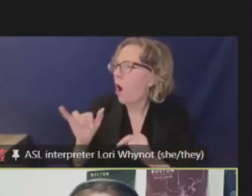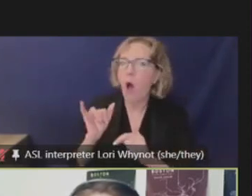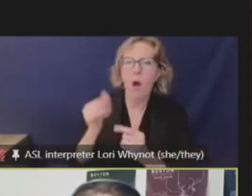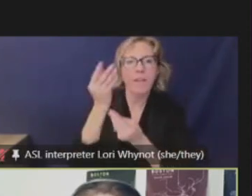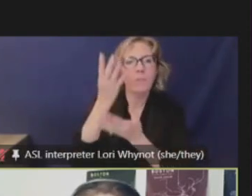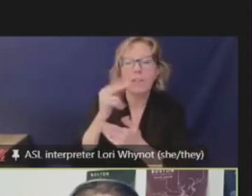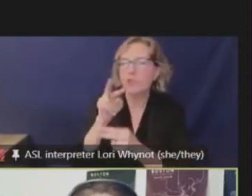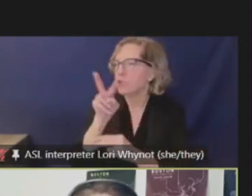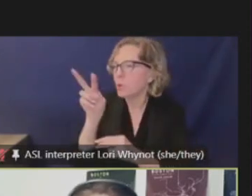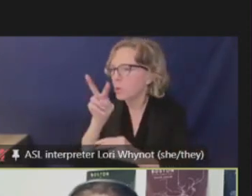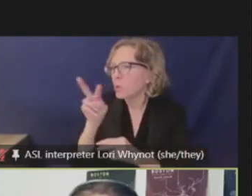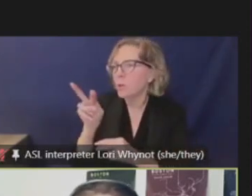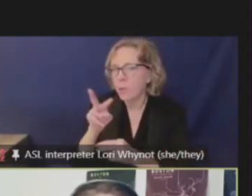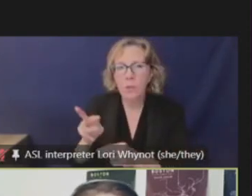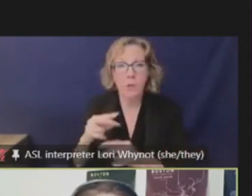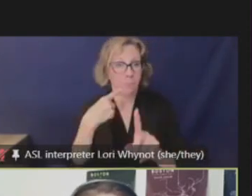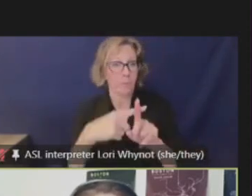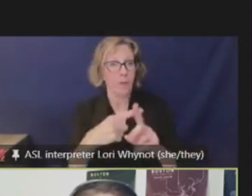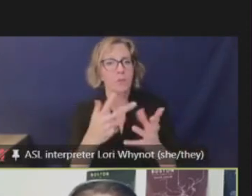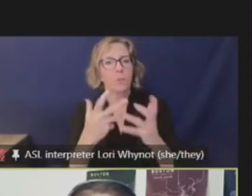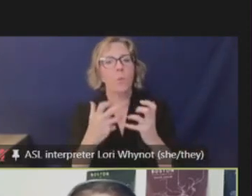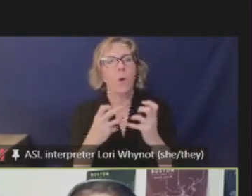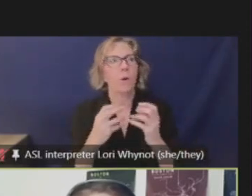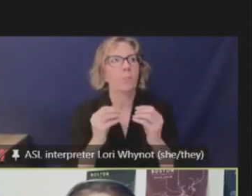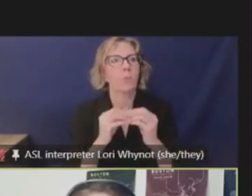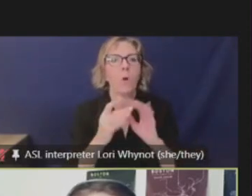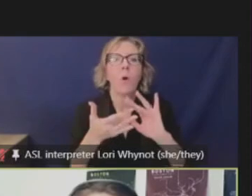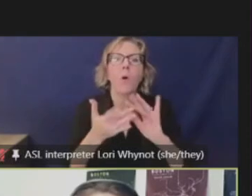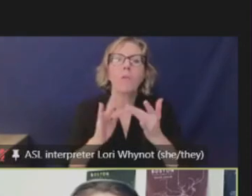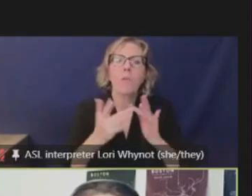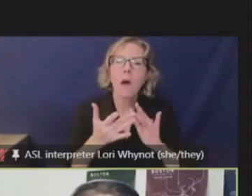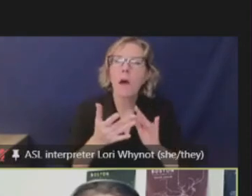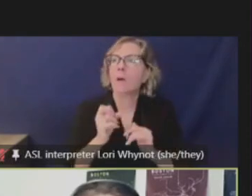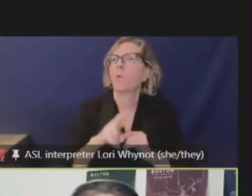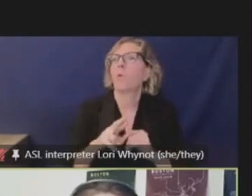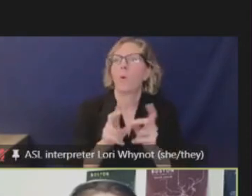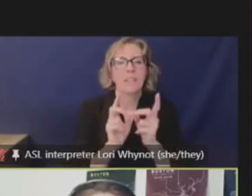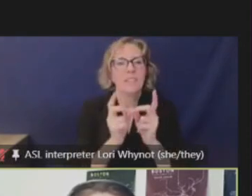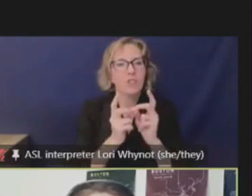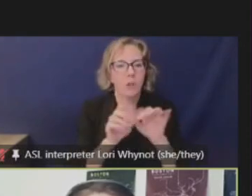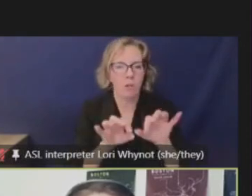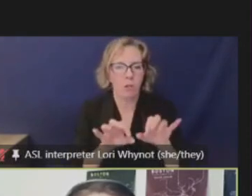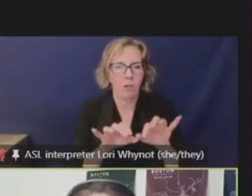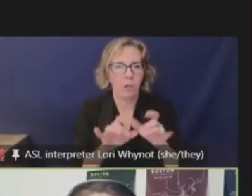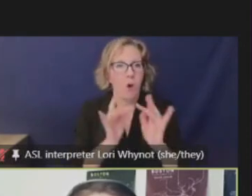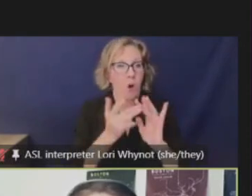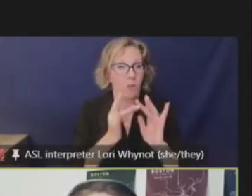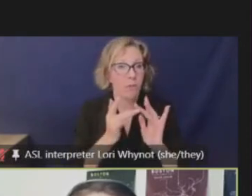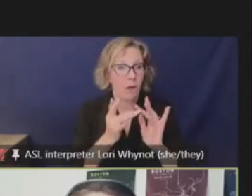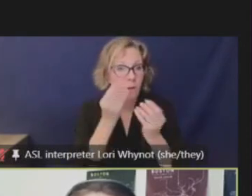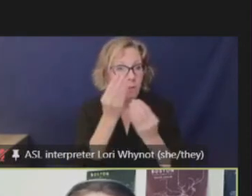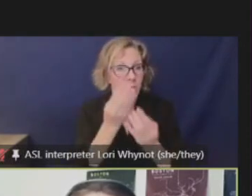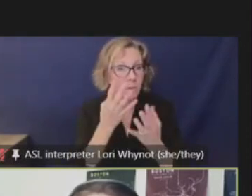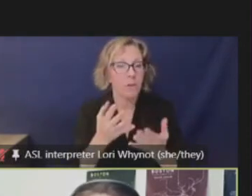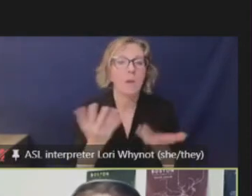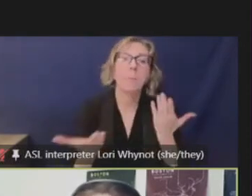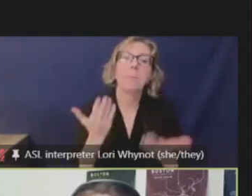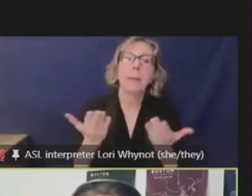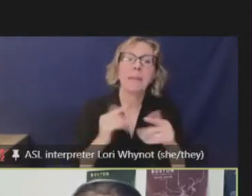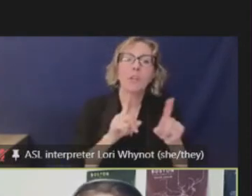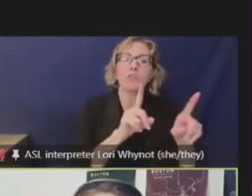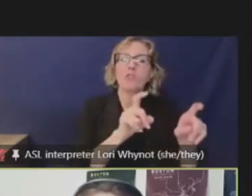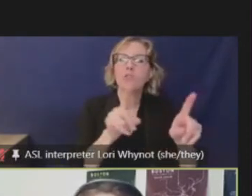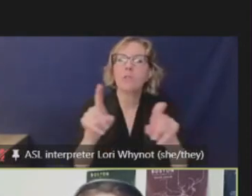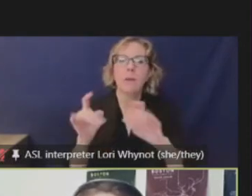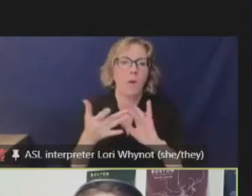of online or digital options. So things like an online survey, having quick polls